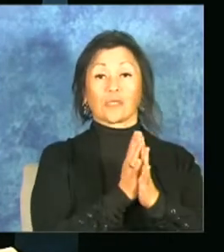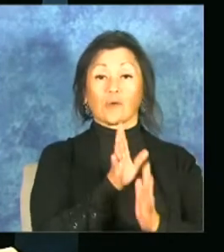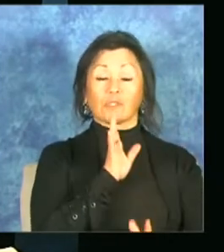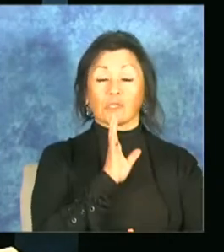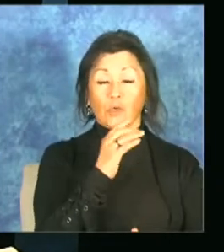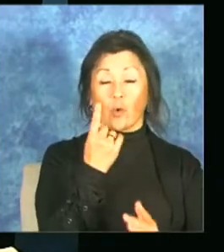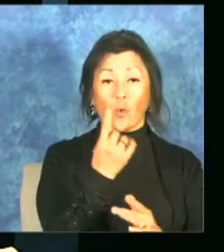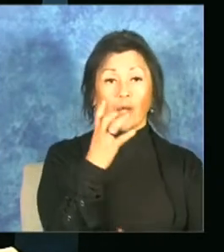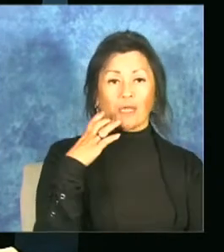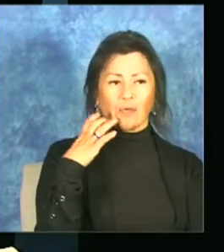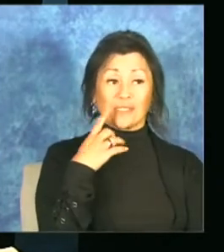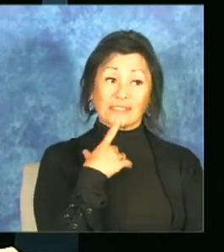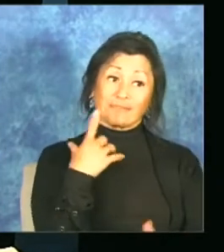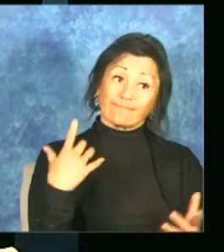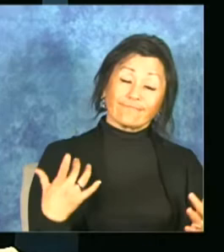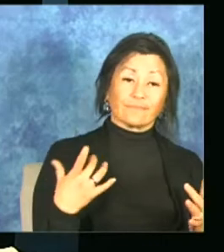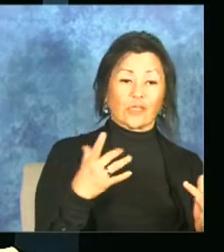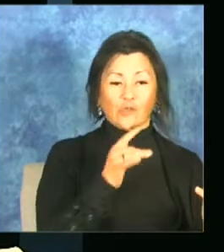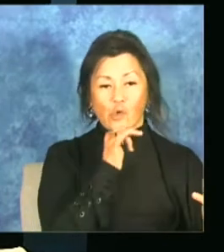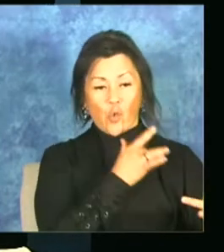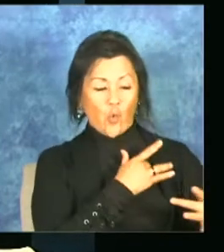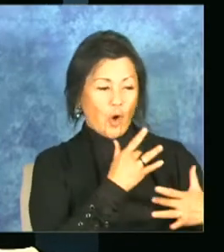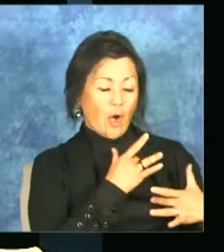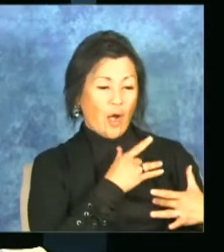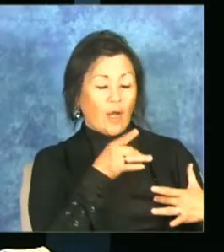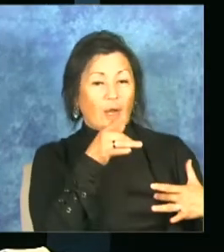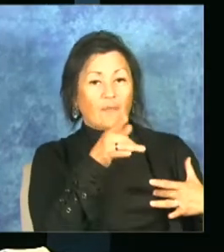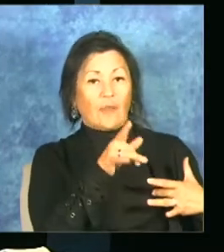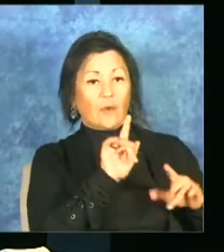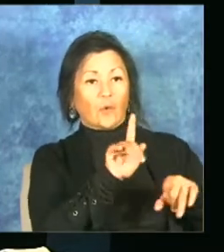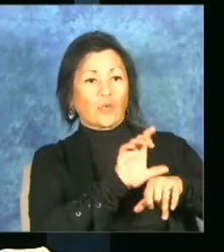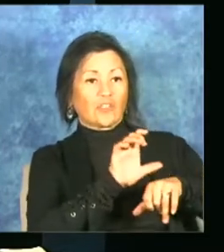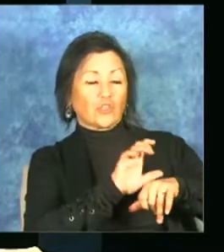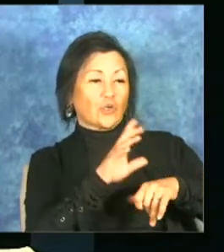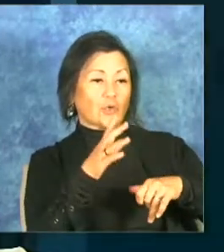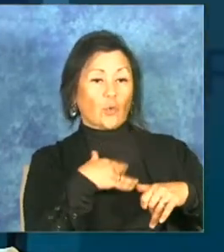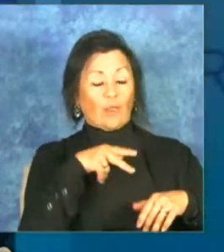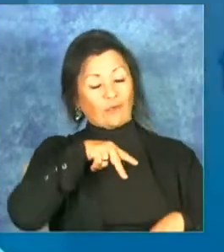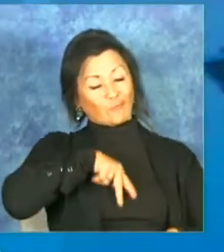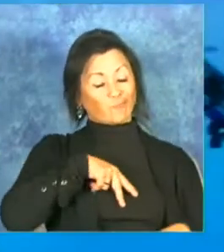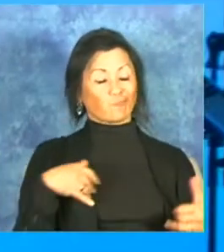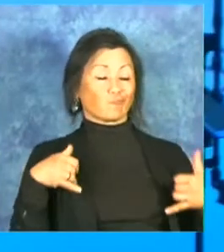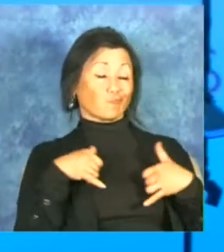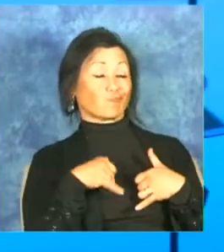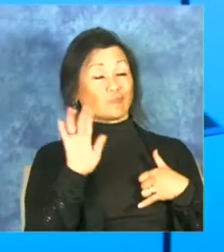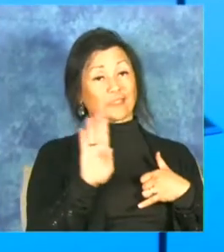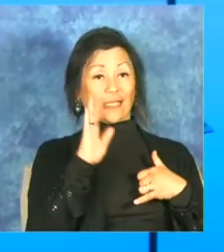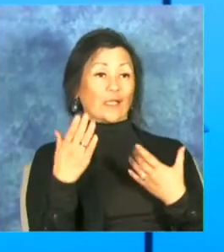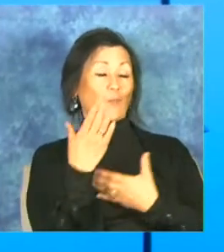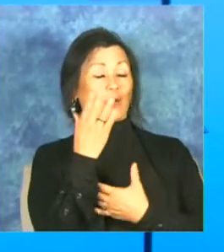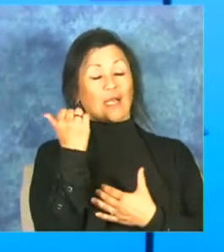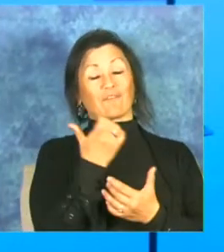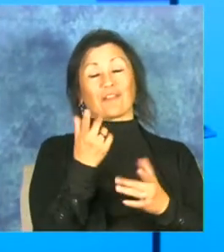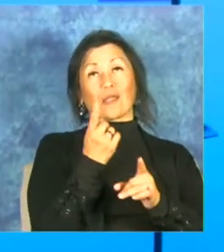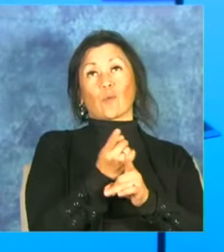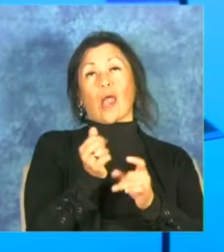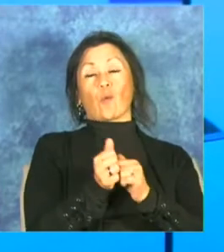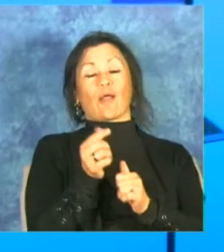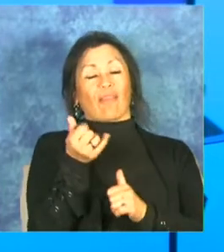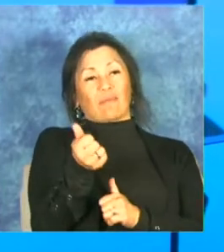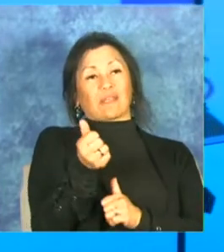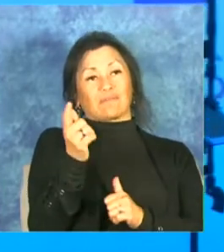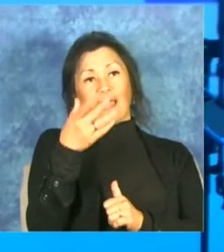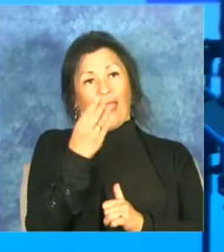the coaches, and I said, well, don't worry about it. They'll be at church with their suit and tie on Sunday morning, and everything will be right between them and